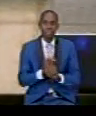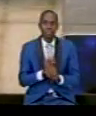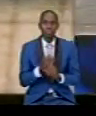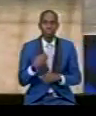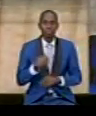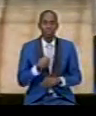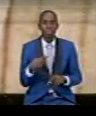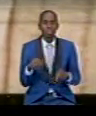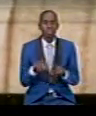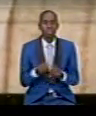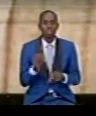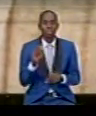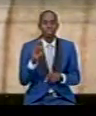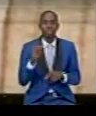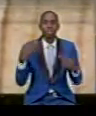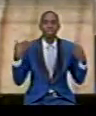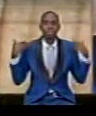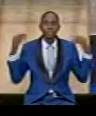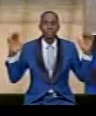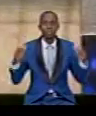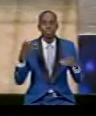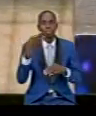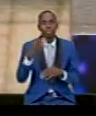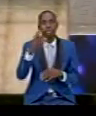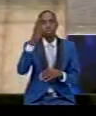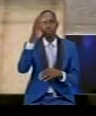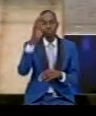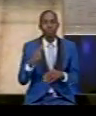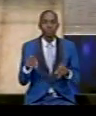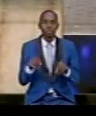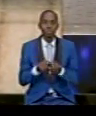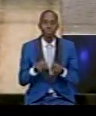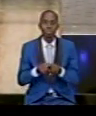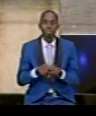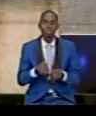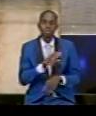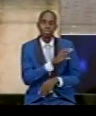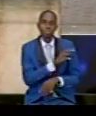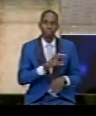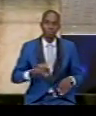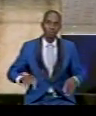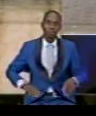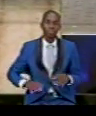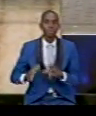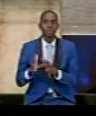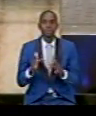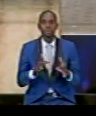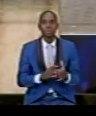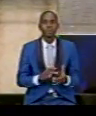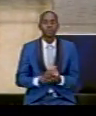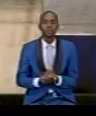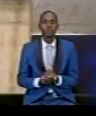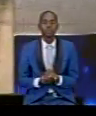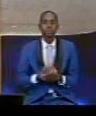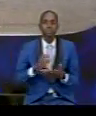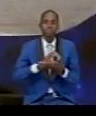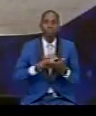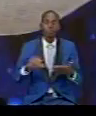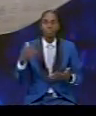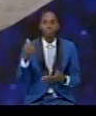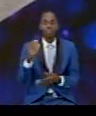me as an angel of God even as Christ Jesus verse